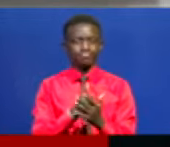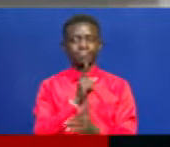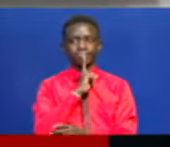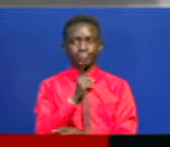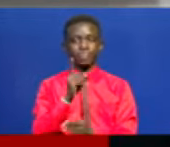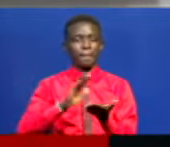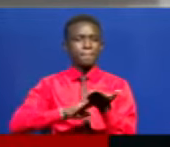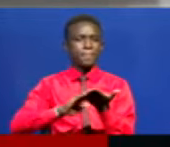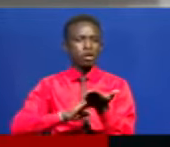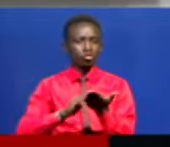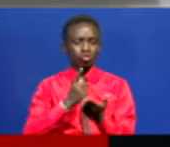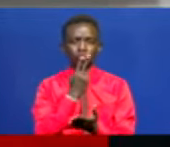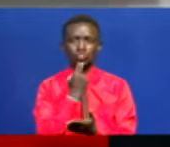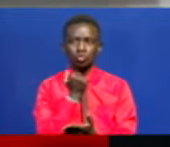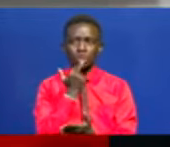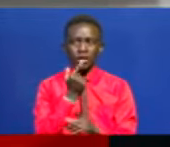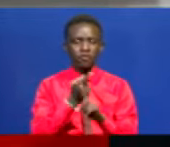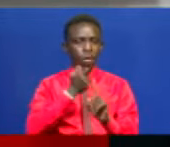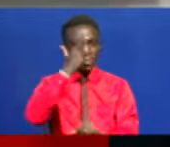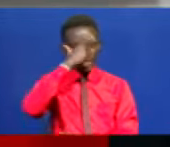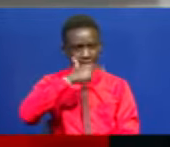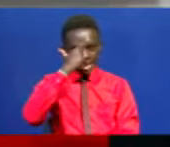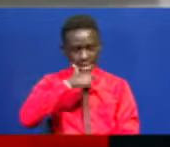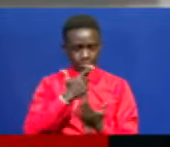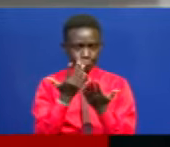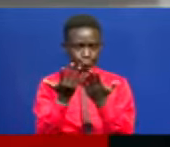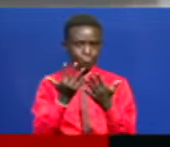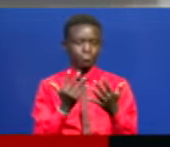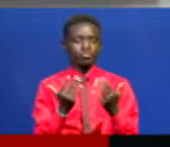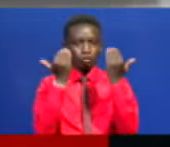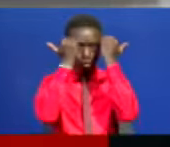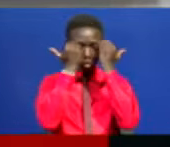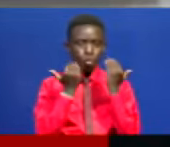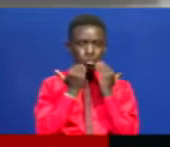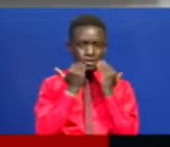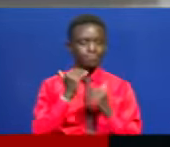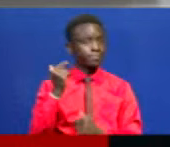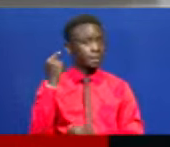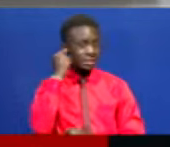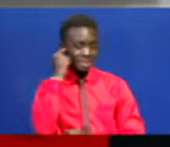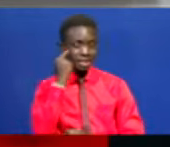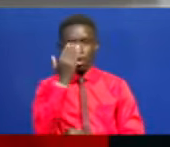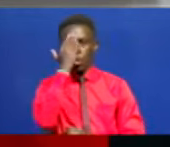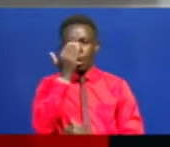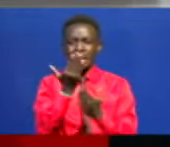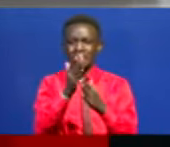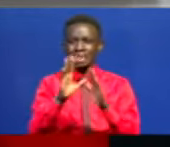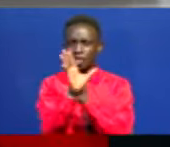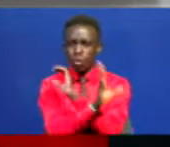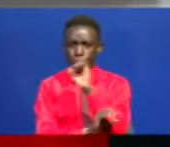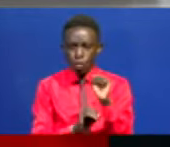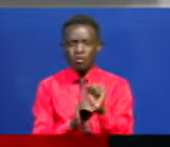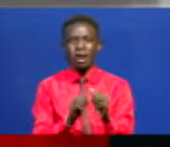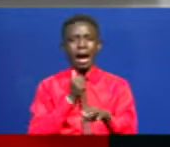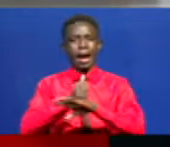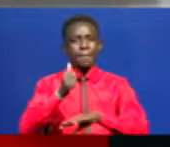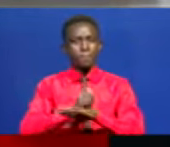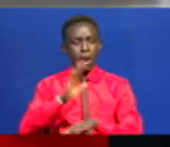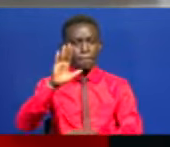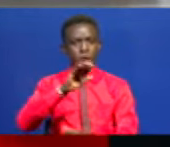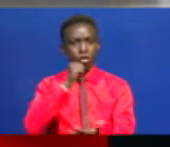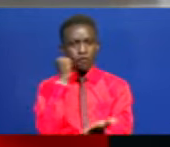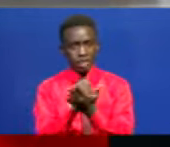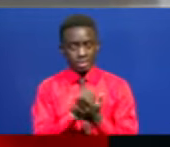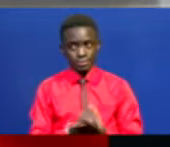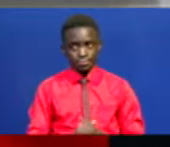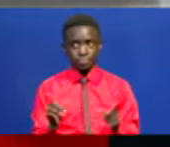a go-down in Thika have been charged with various offences ranging from stealing to abuse of office. The 9 denied the charges